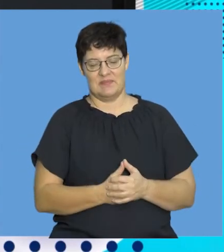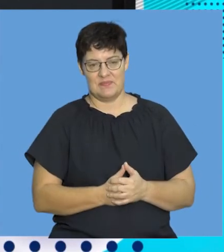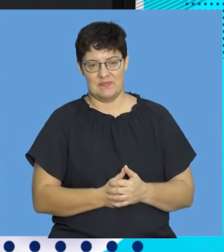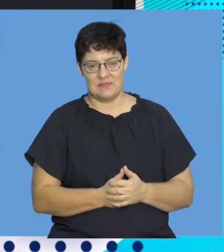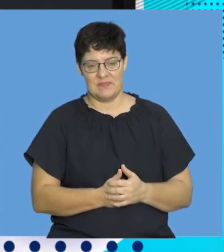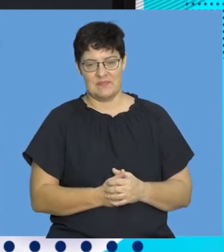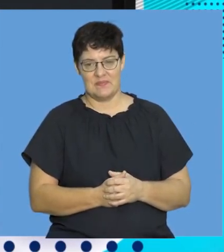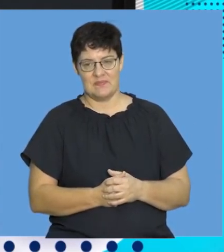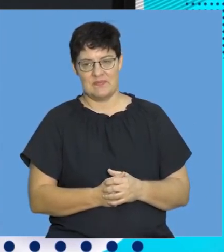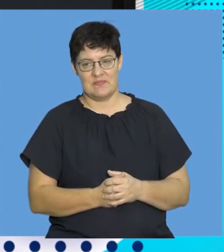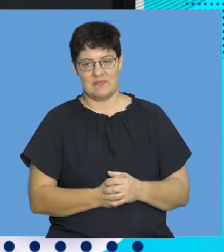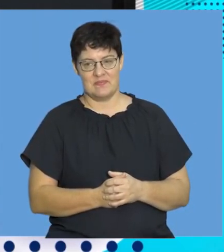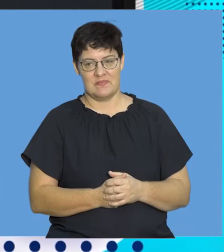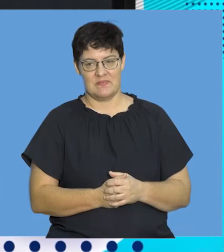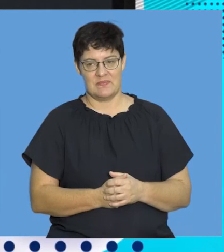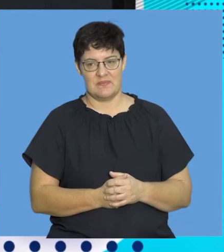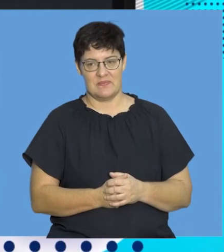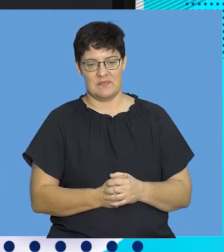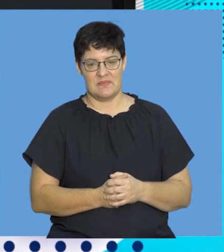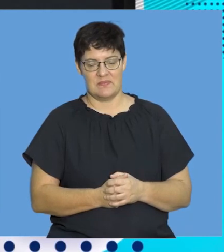debtor's agreement.